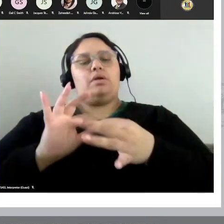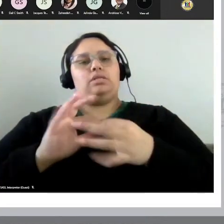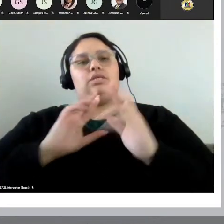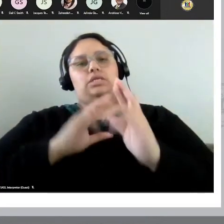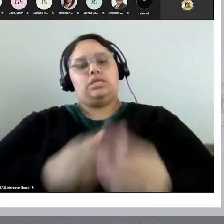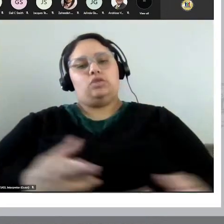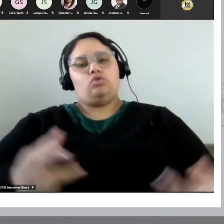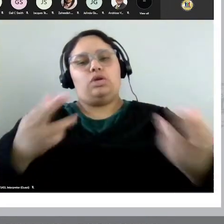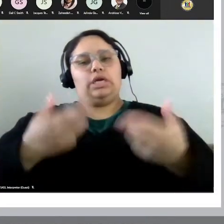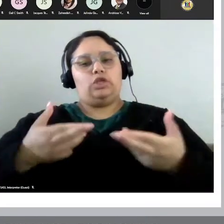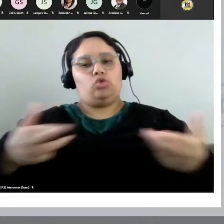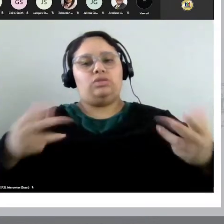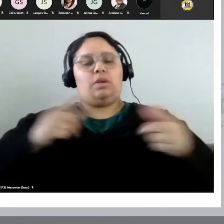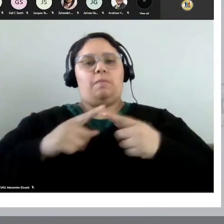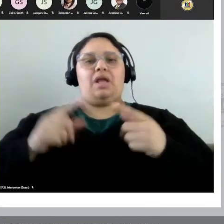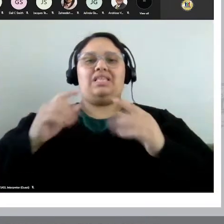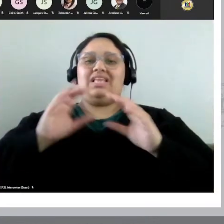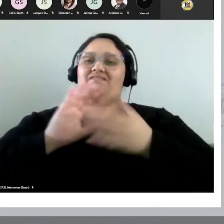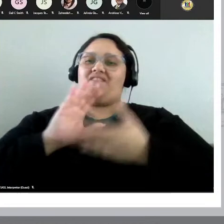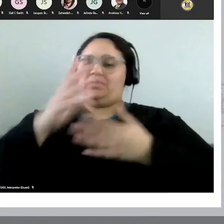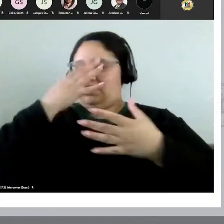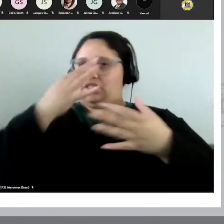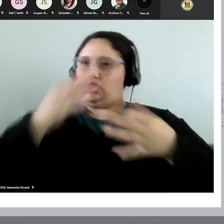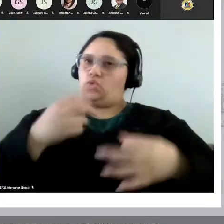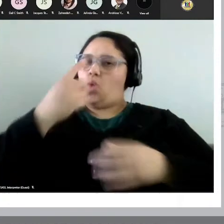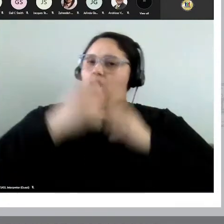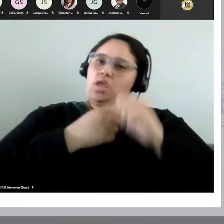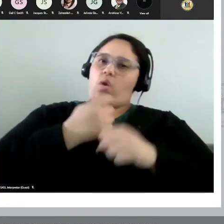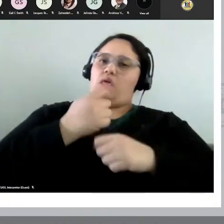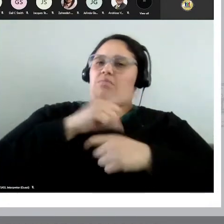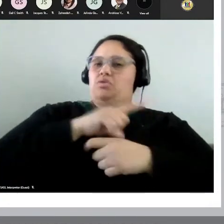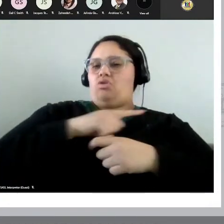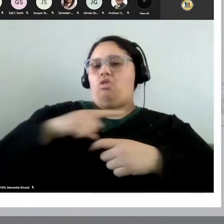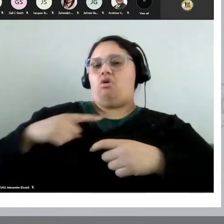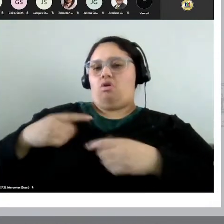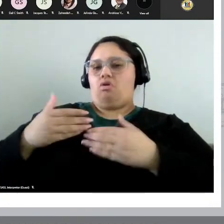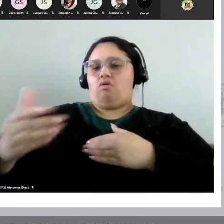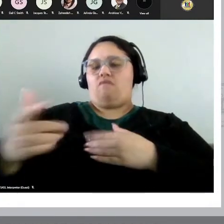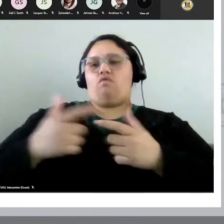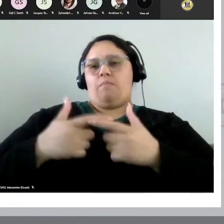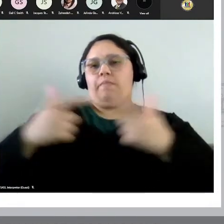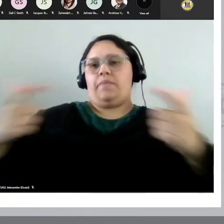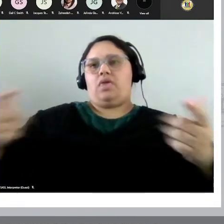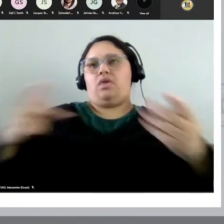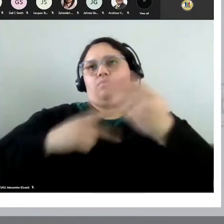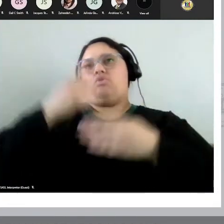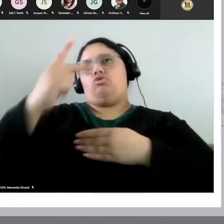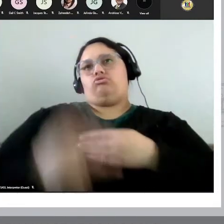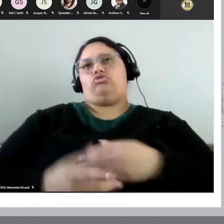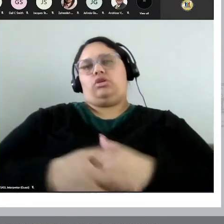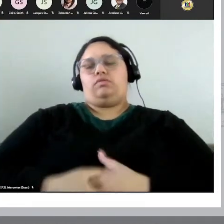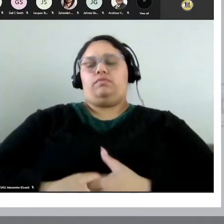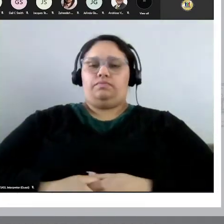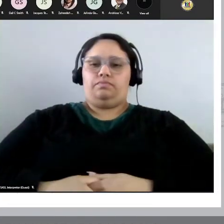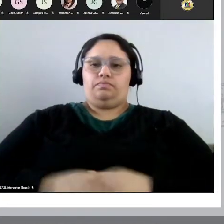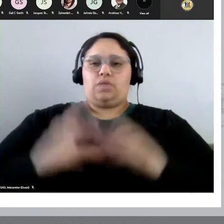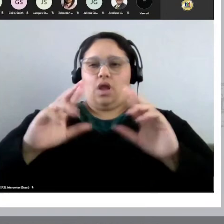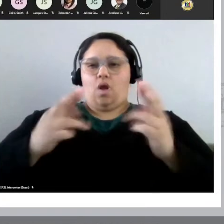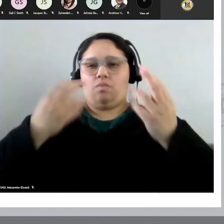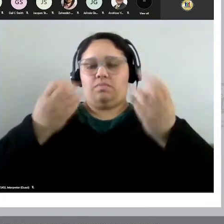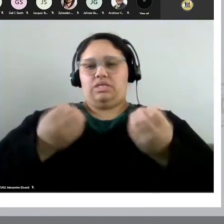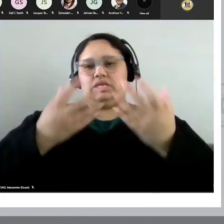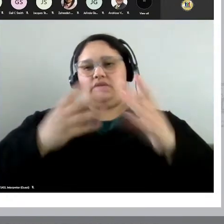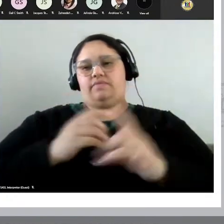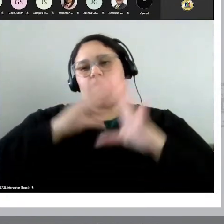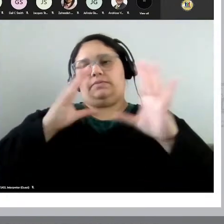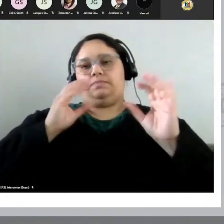investment decisions are maybe a year, 2 year, or a little bit longer off for the big bulk projects. I hope that gives a